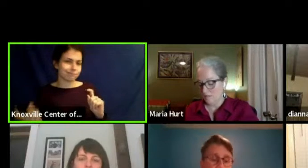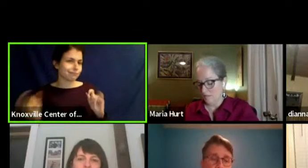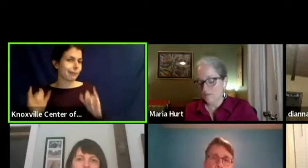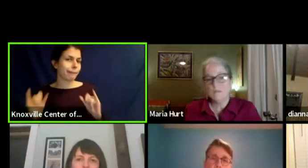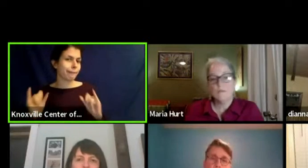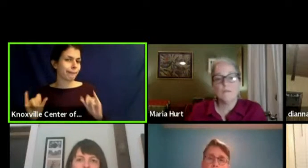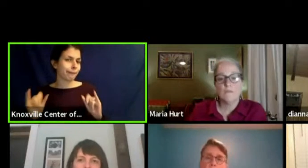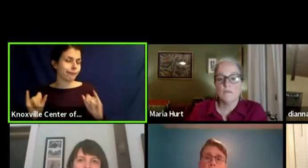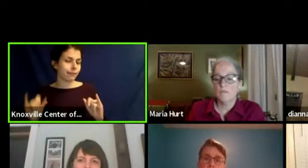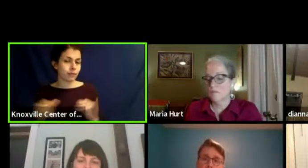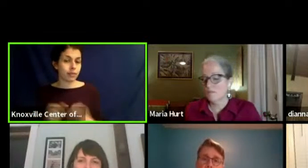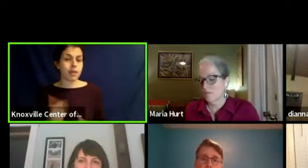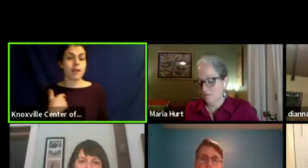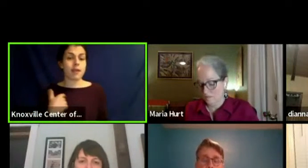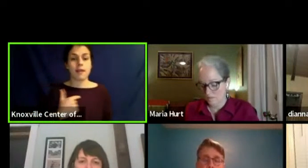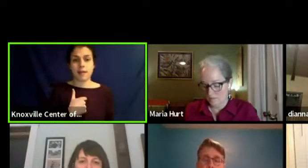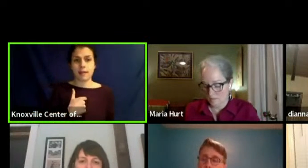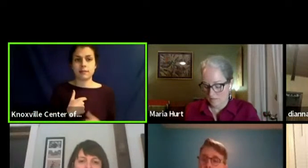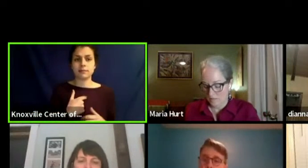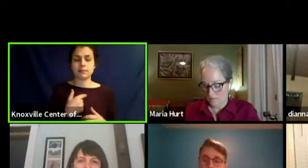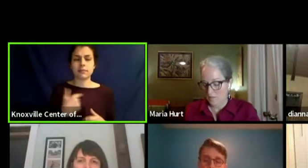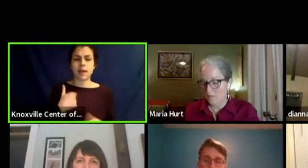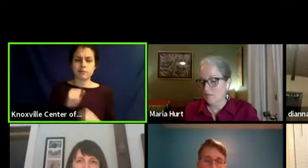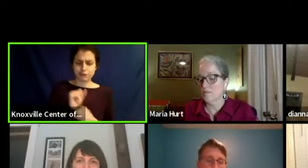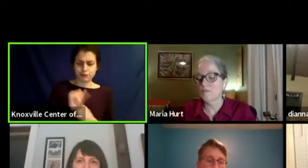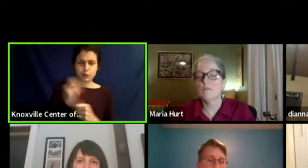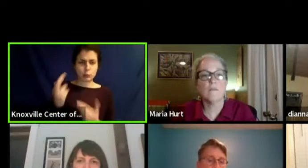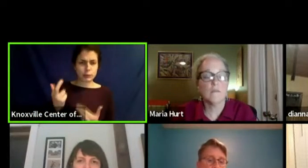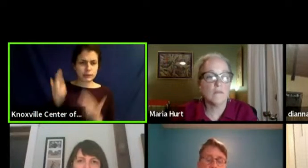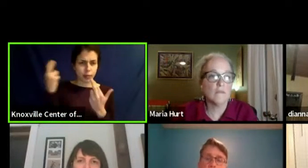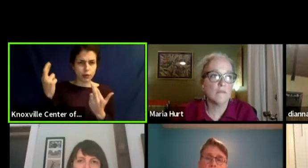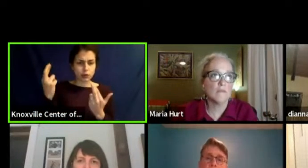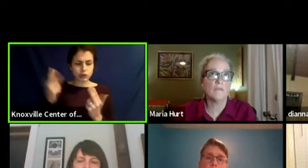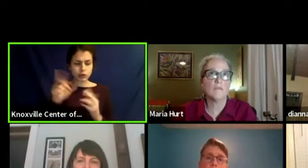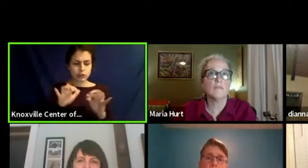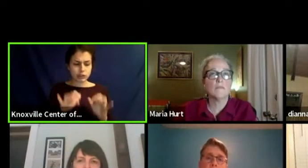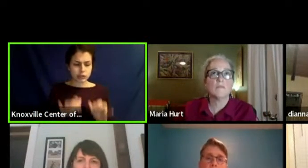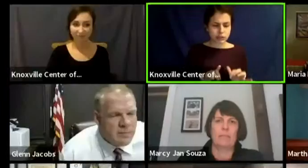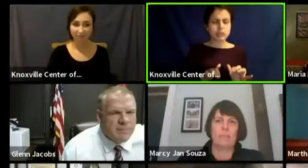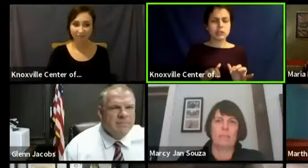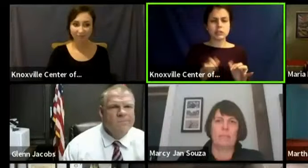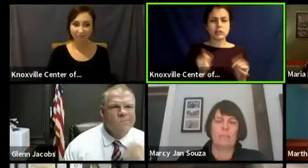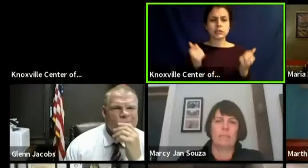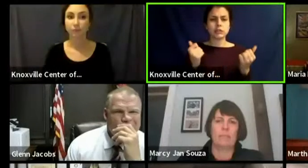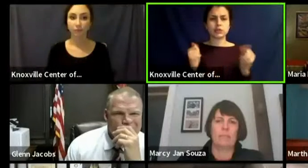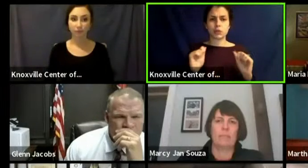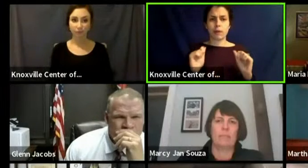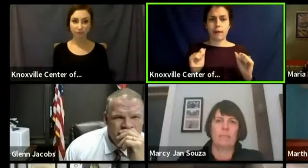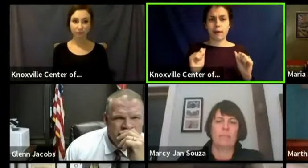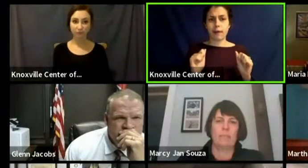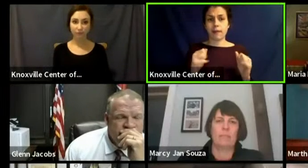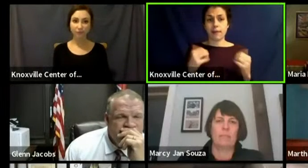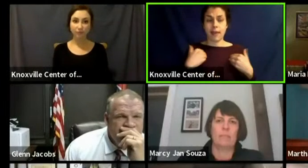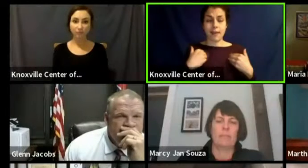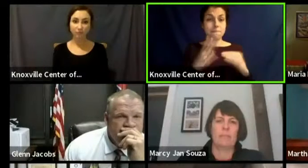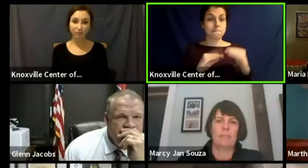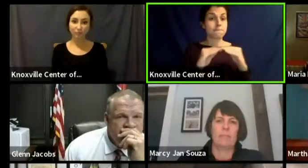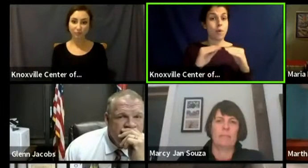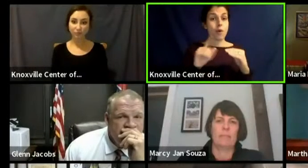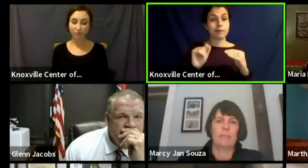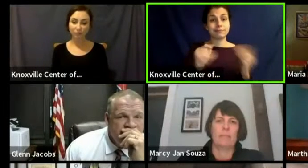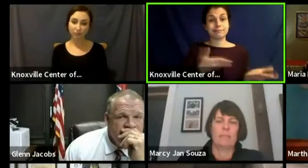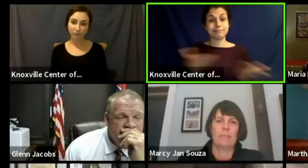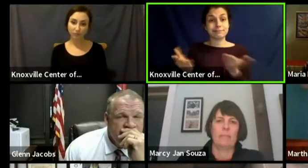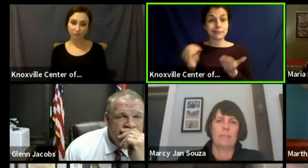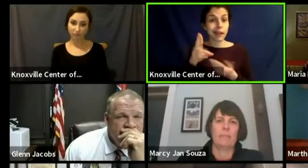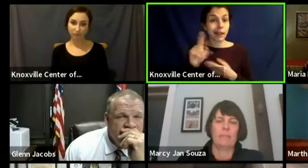worked on a resolution that would take us back to takeout at the restaurants and other things. And after